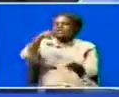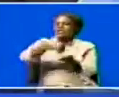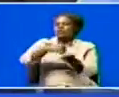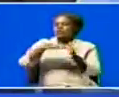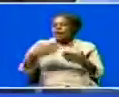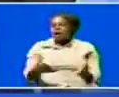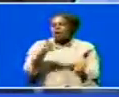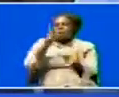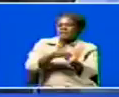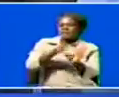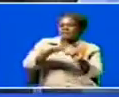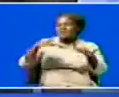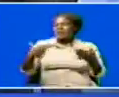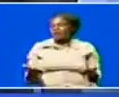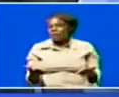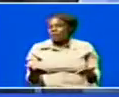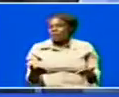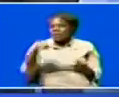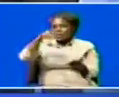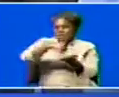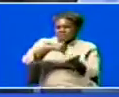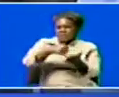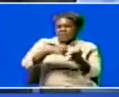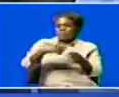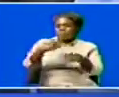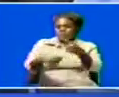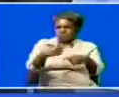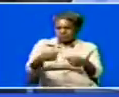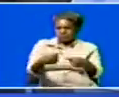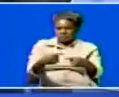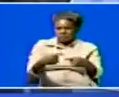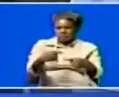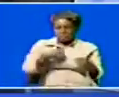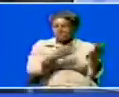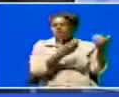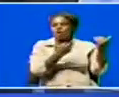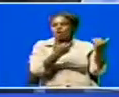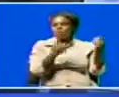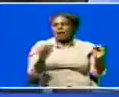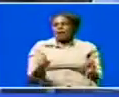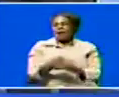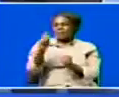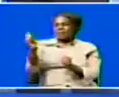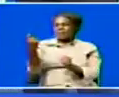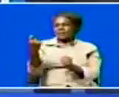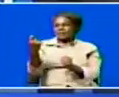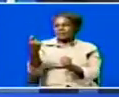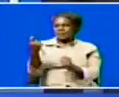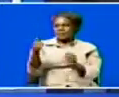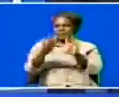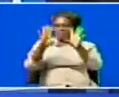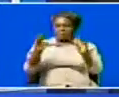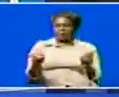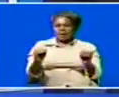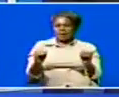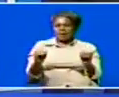participate in making mm-hmm. the process work out? You know, mm-hmm. that's the level of discourse I would hope is going to happen in Kenya. And I think you've summed up this message